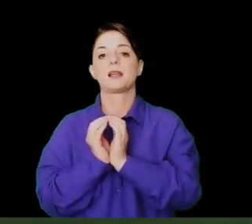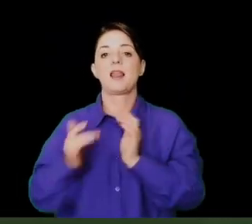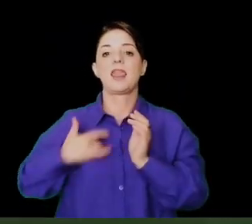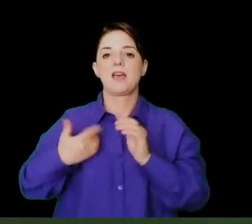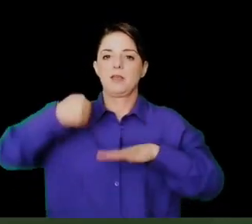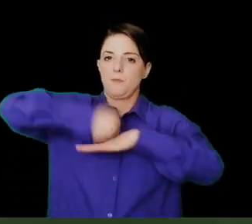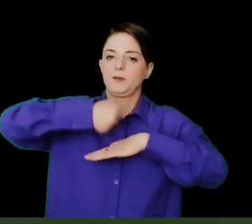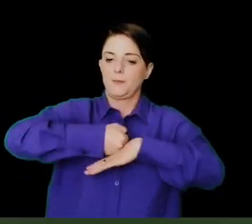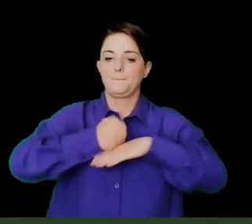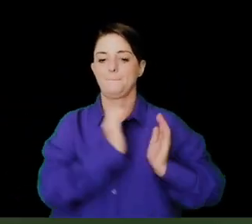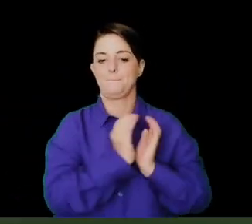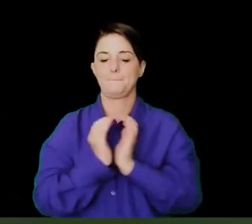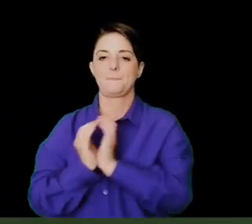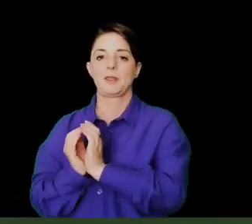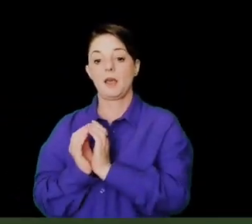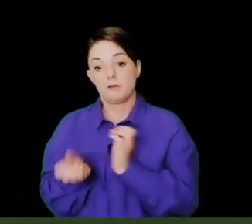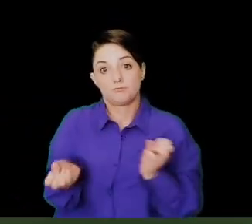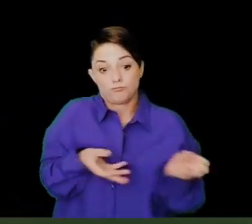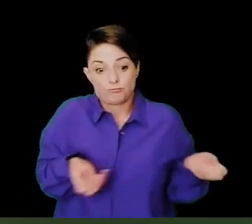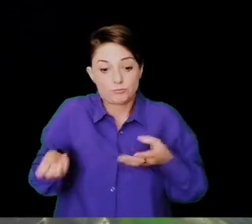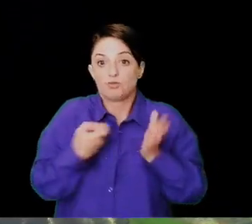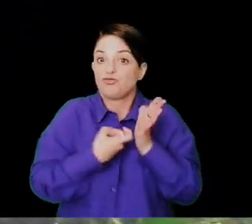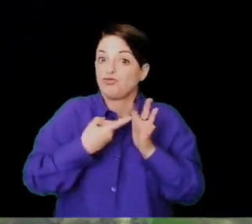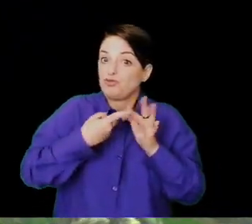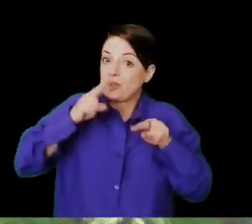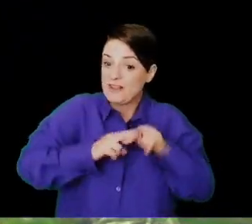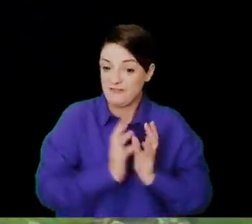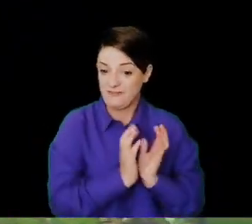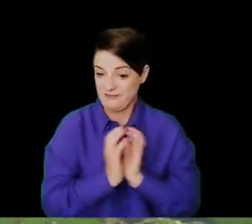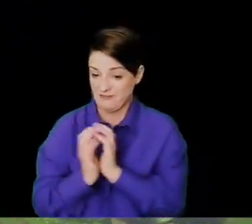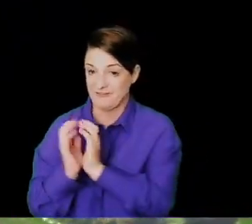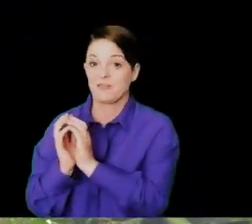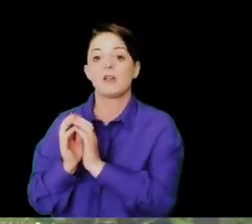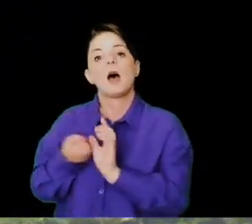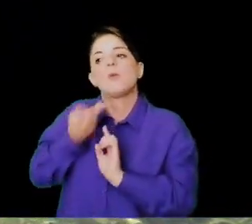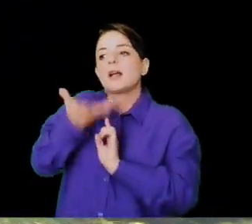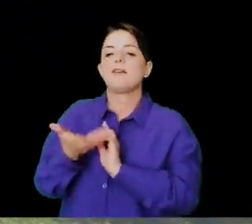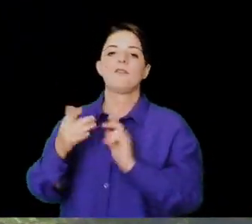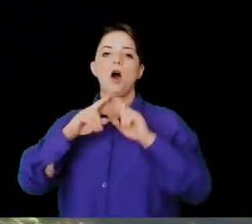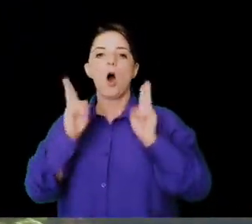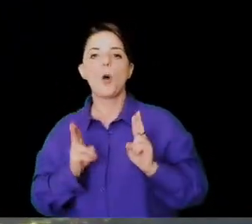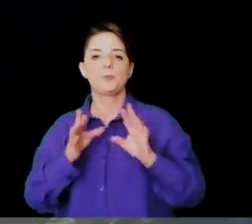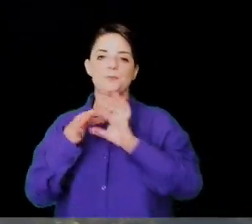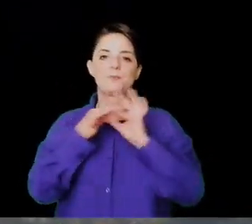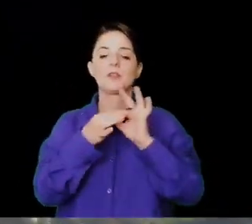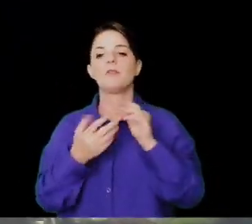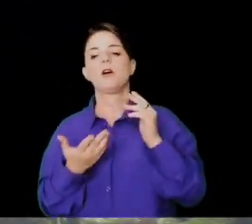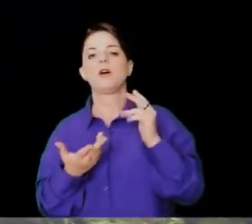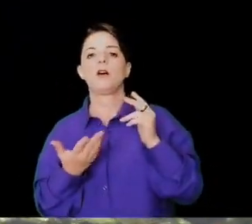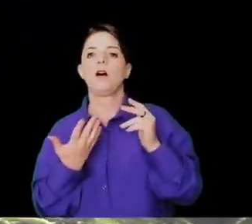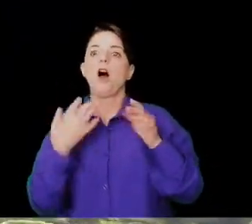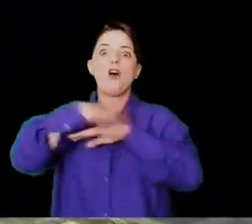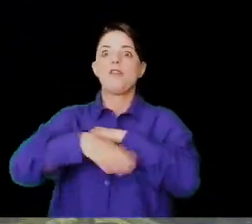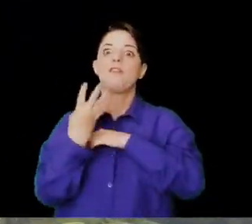that grows in colonies on the seabed, building up an oyster reef of shells, a habitat that provides a home for